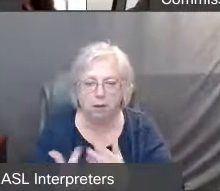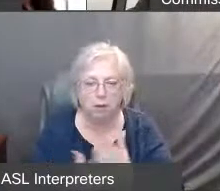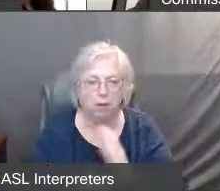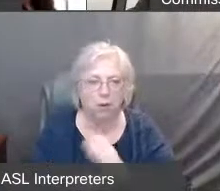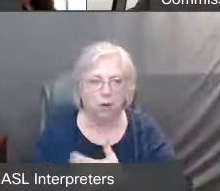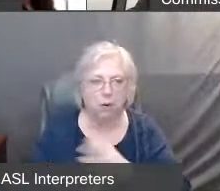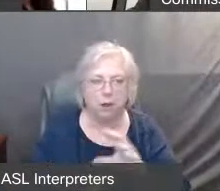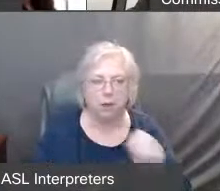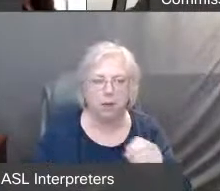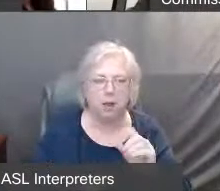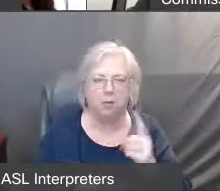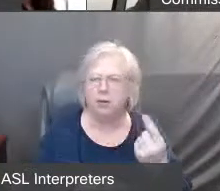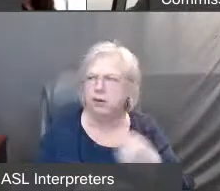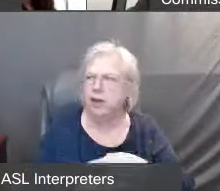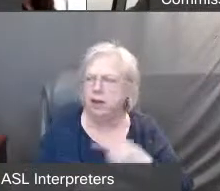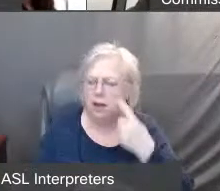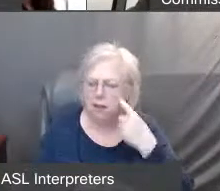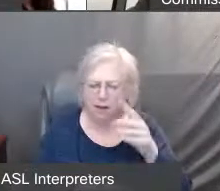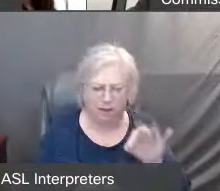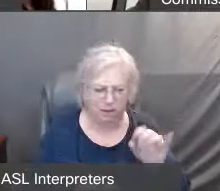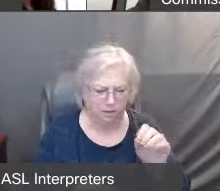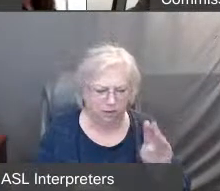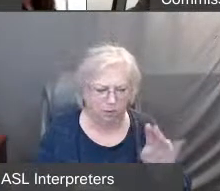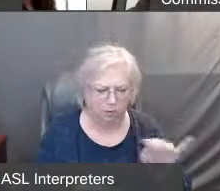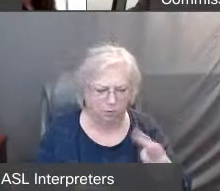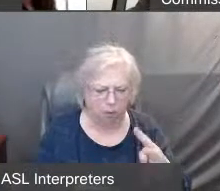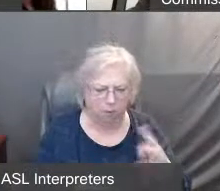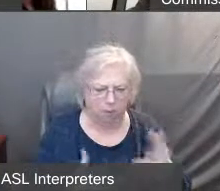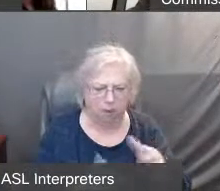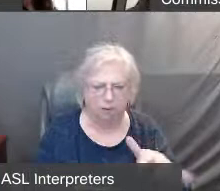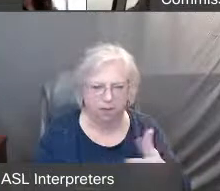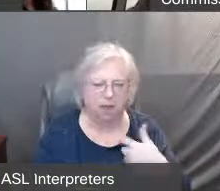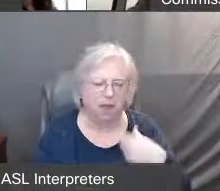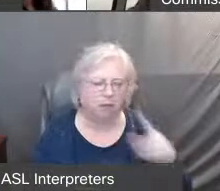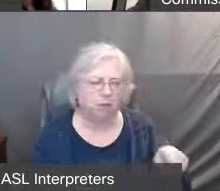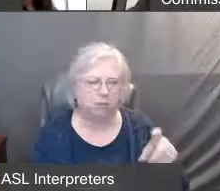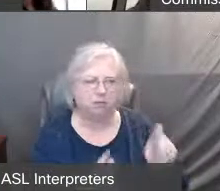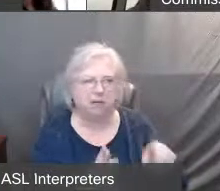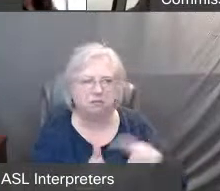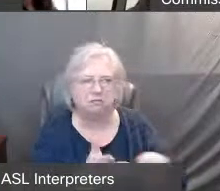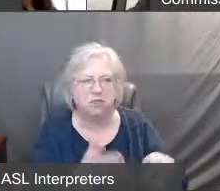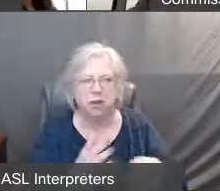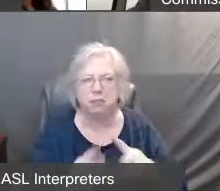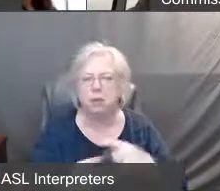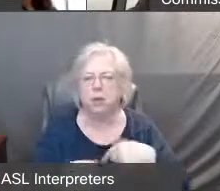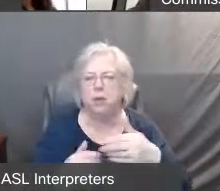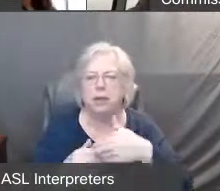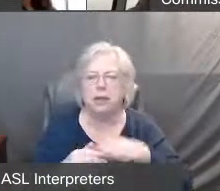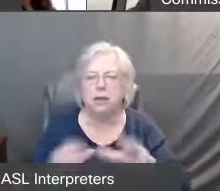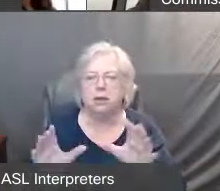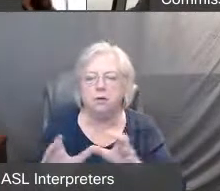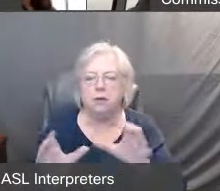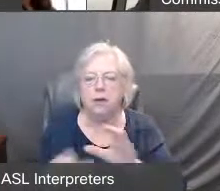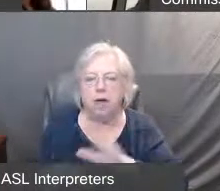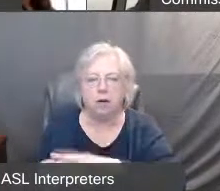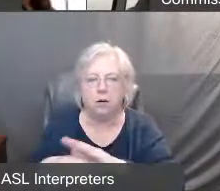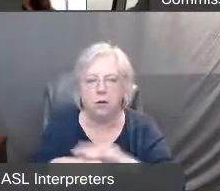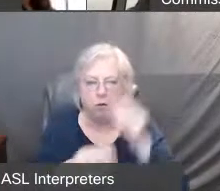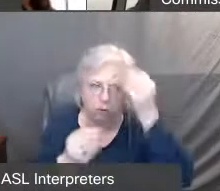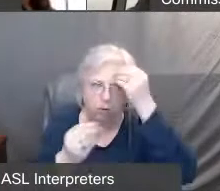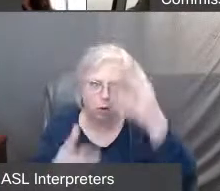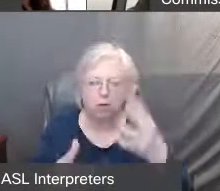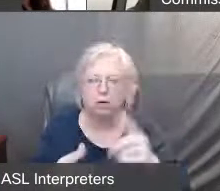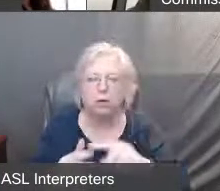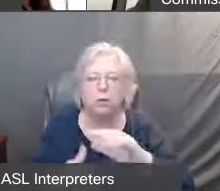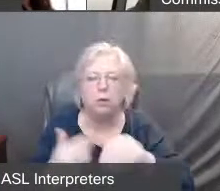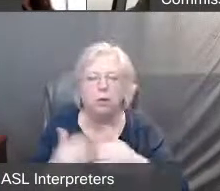firm. It was dated, I think, February 4th or 5th. I would have to check. But we sent certified notices to all